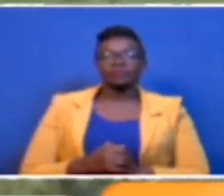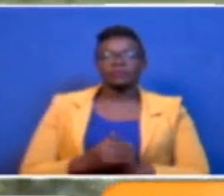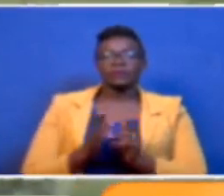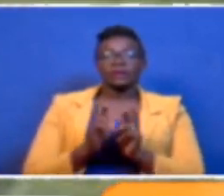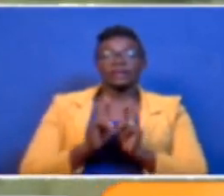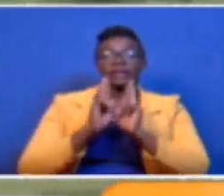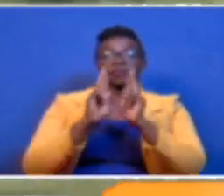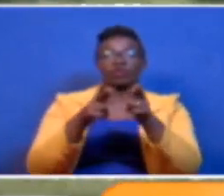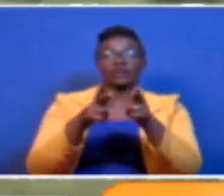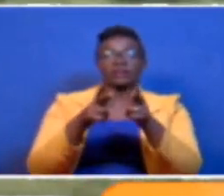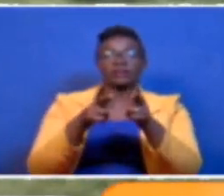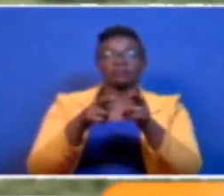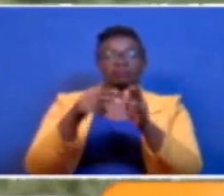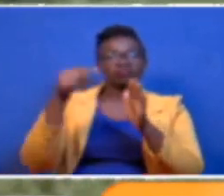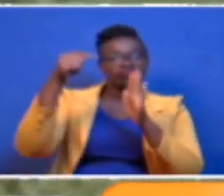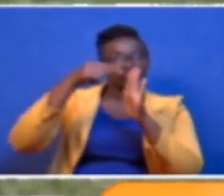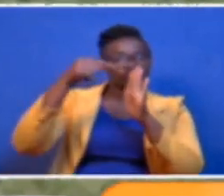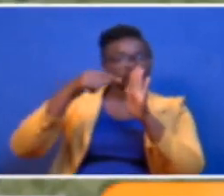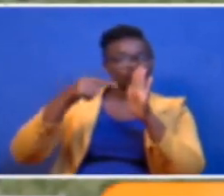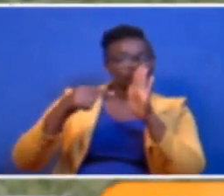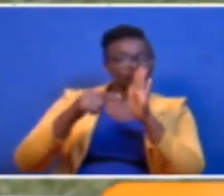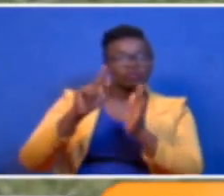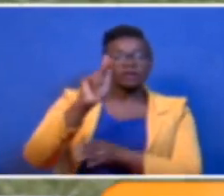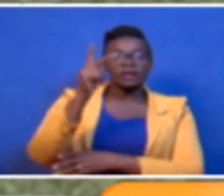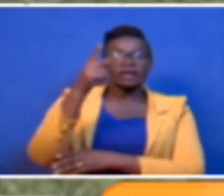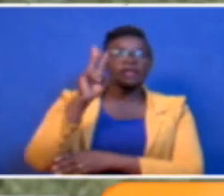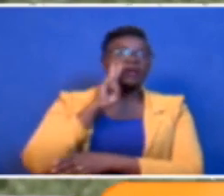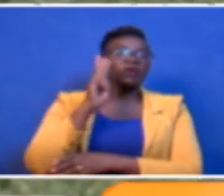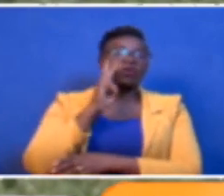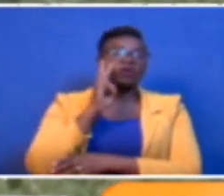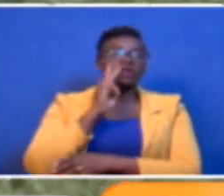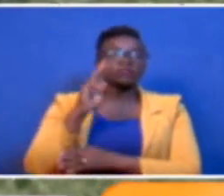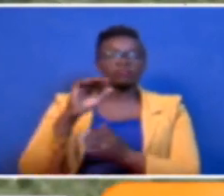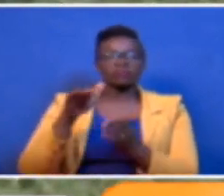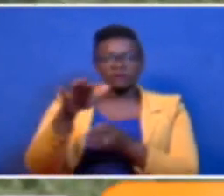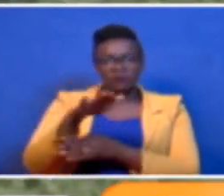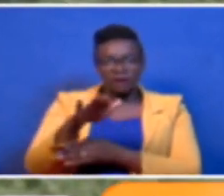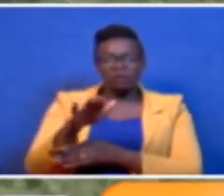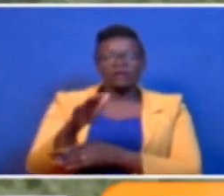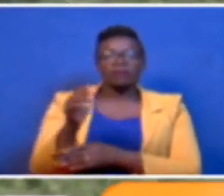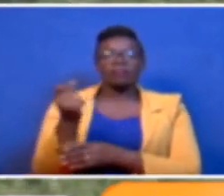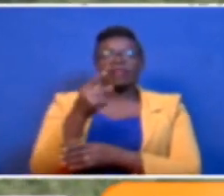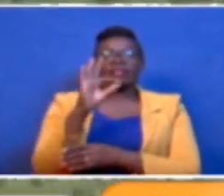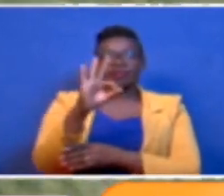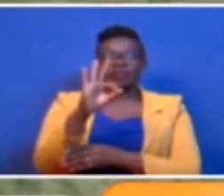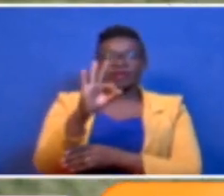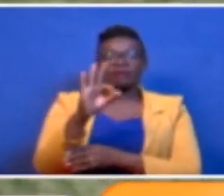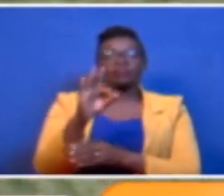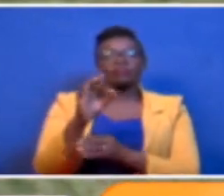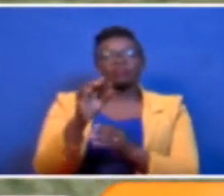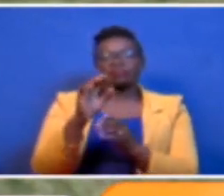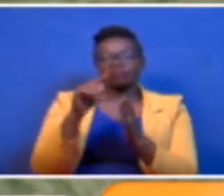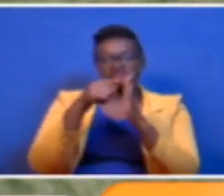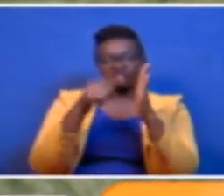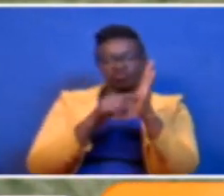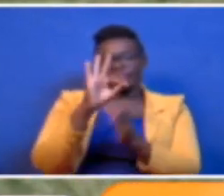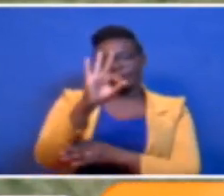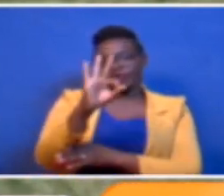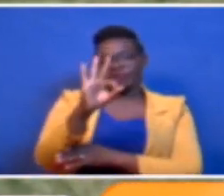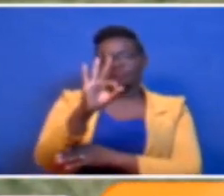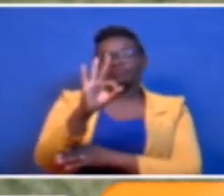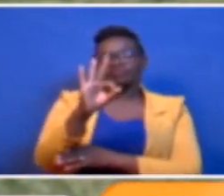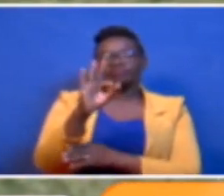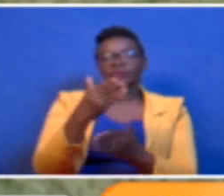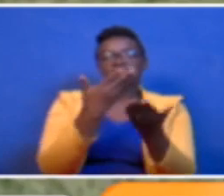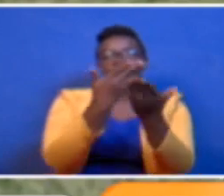In a report detailing the resolutions of the Kenya Water Towers Agency Board at the end of last month, three key recommendations were made to resolve the